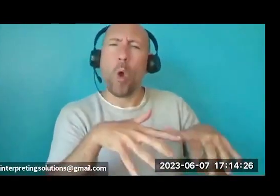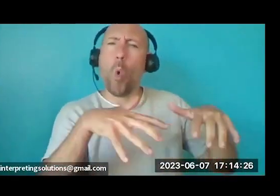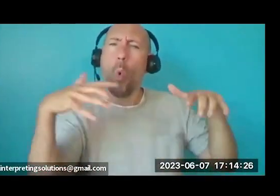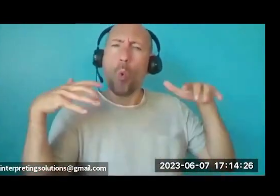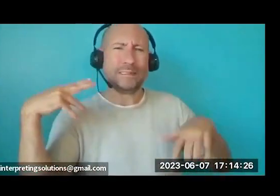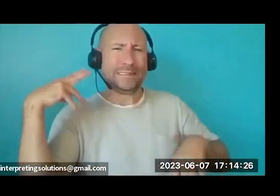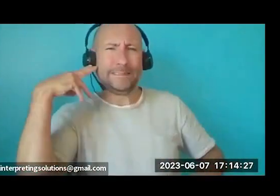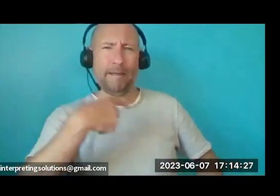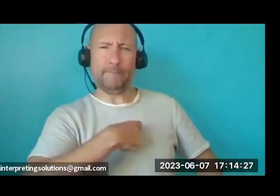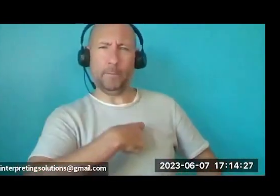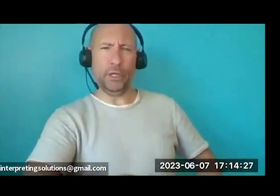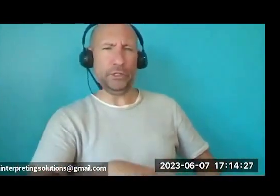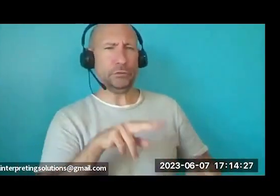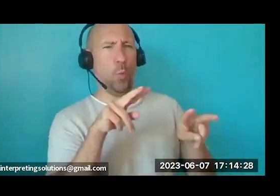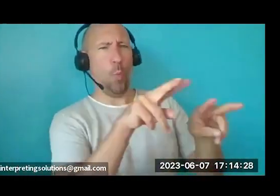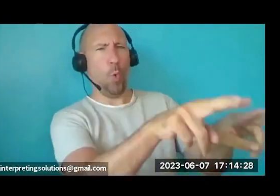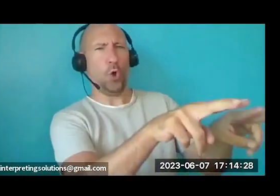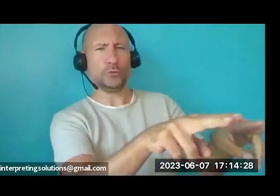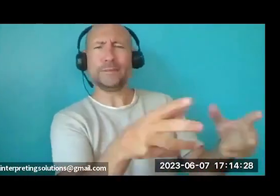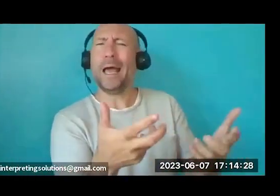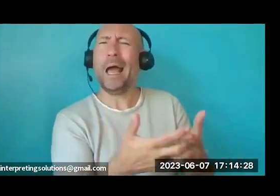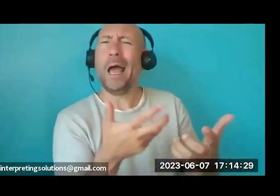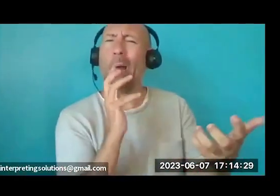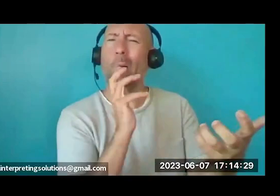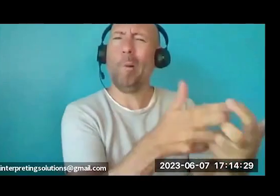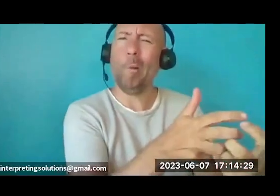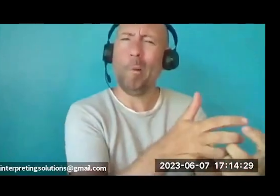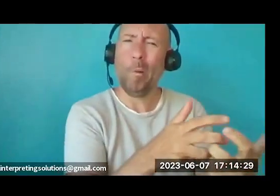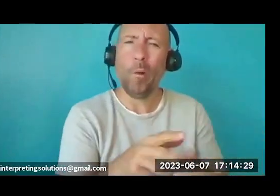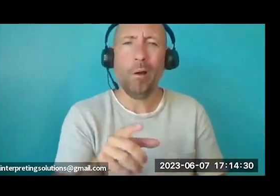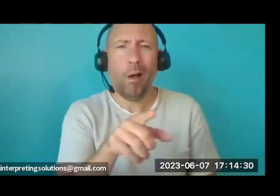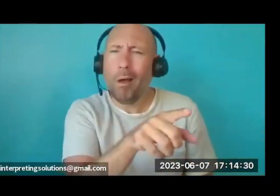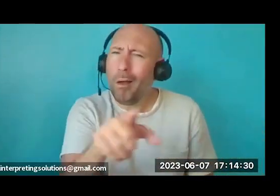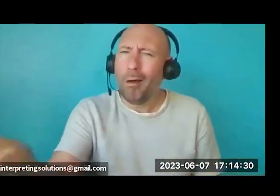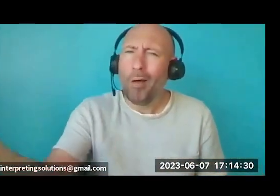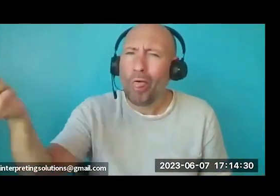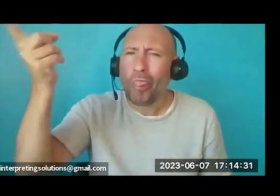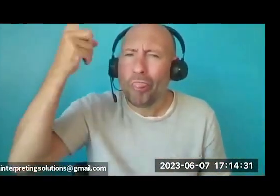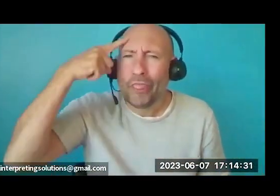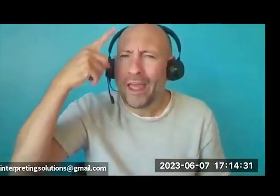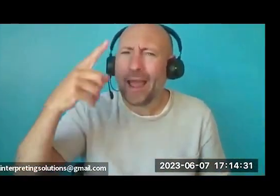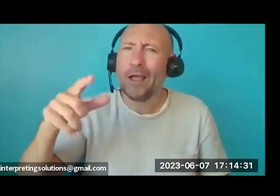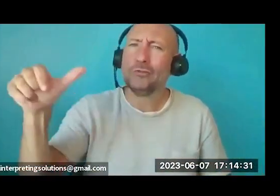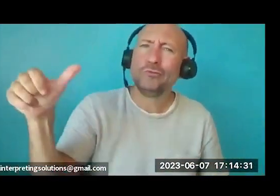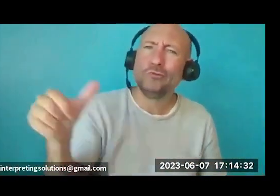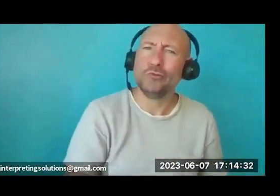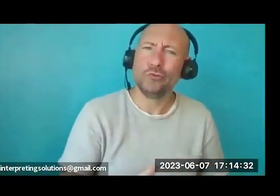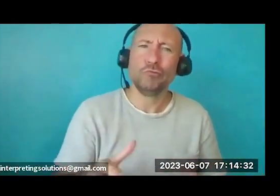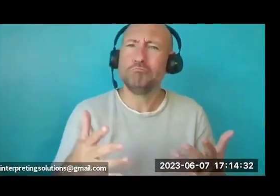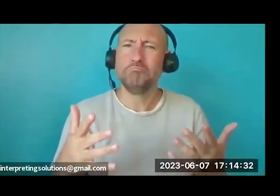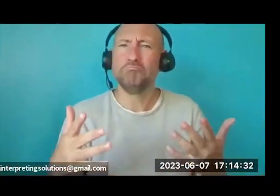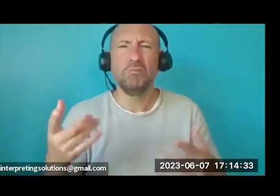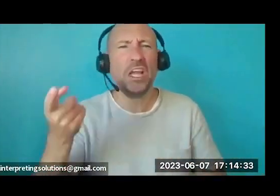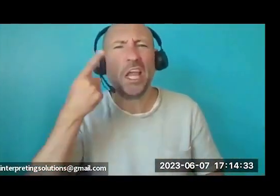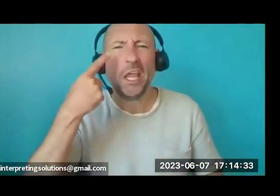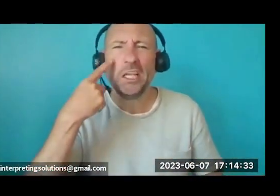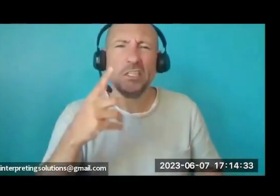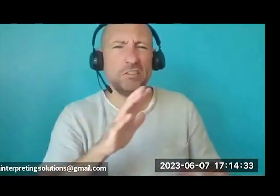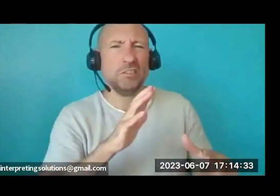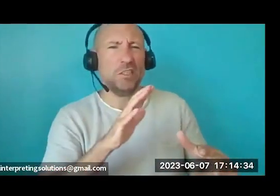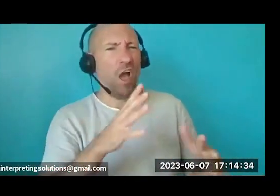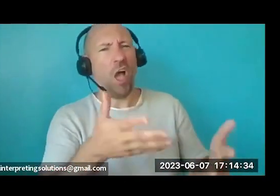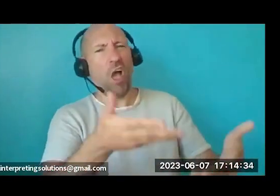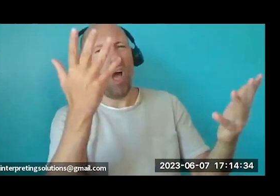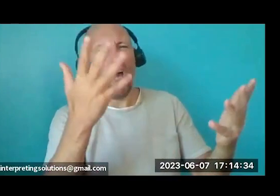commonly thought that making dance accessible is very easy.